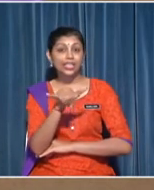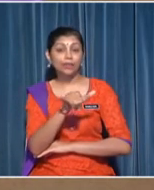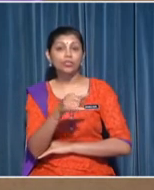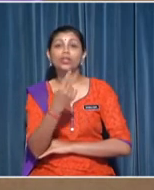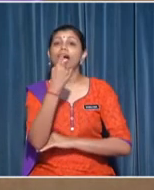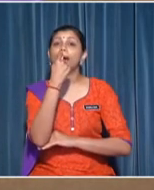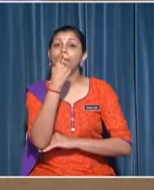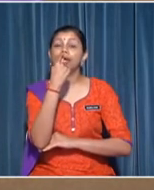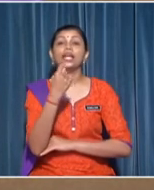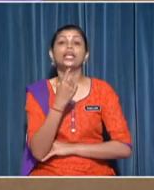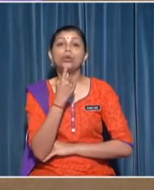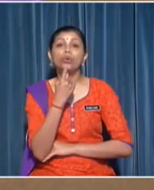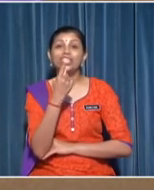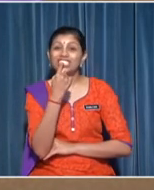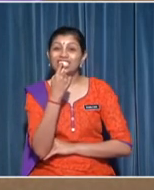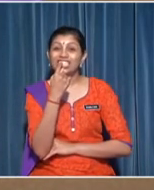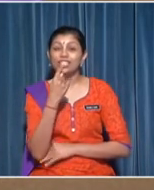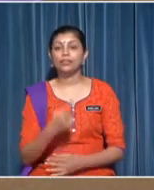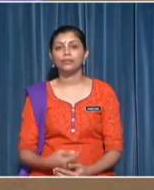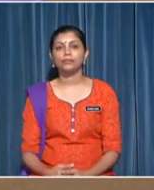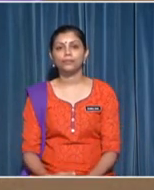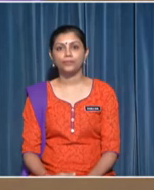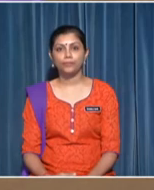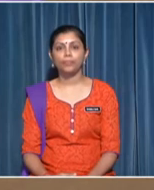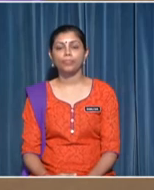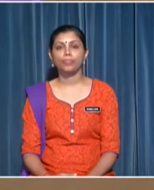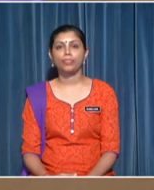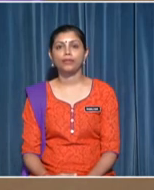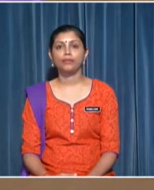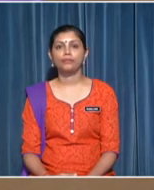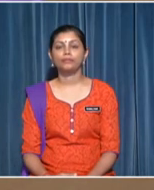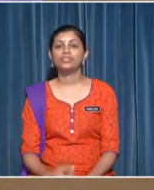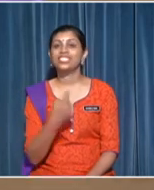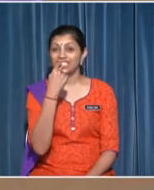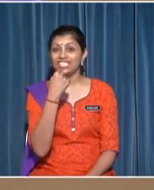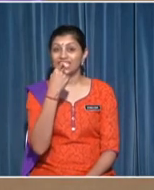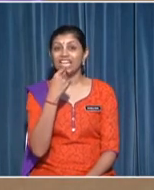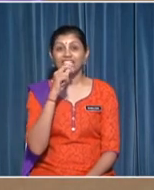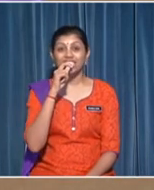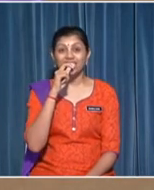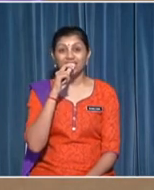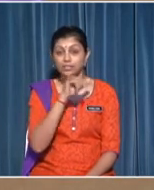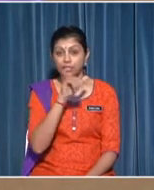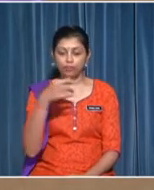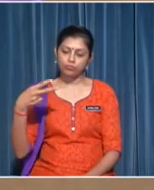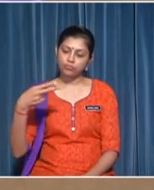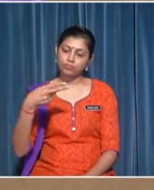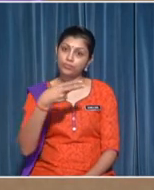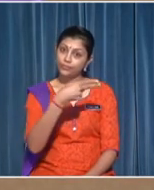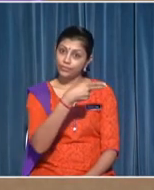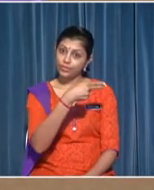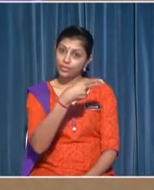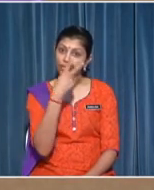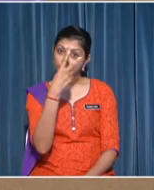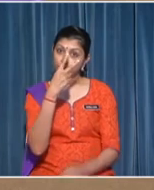your upper and lower incisors, your front teeth. Okay, this is how you put